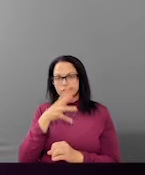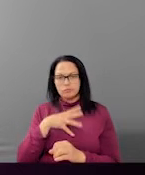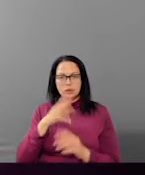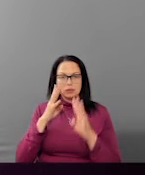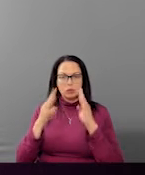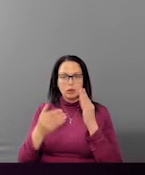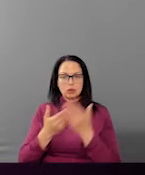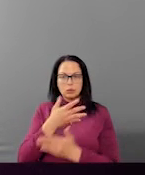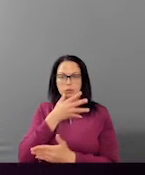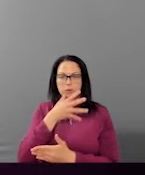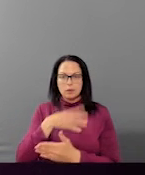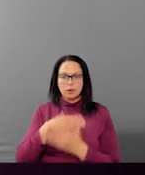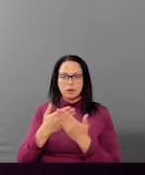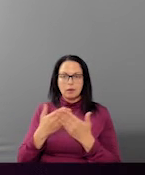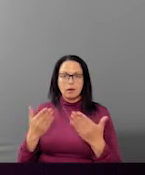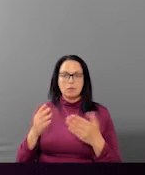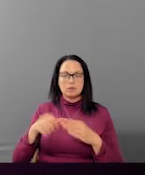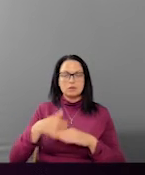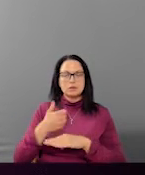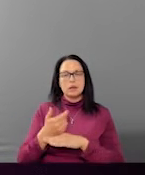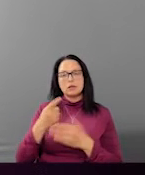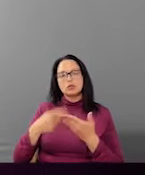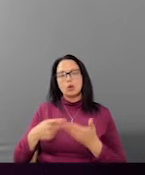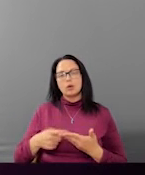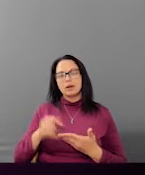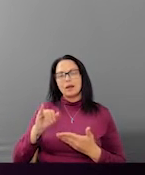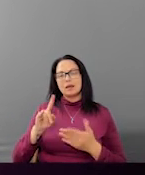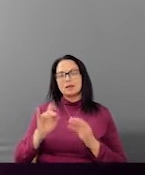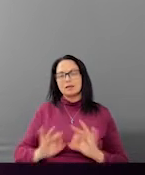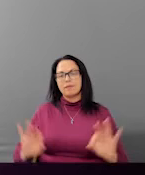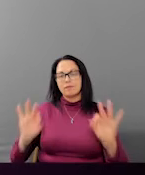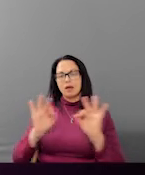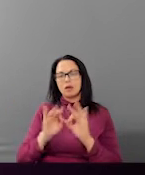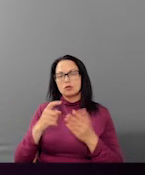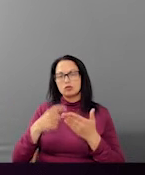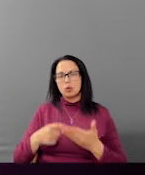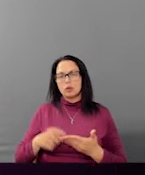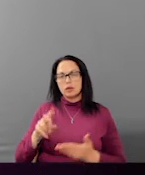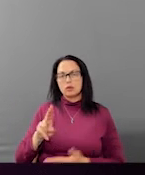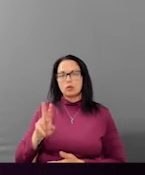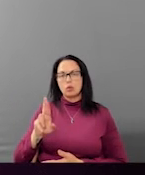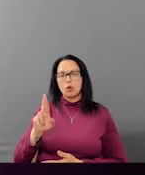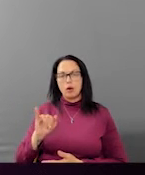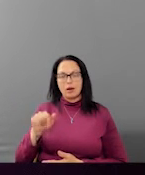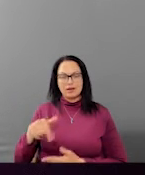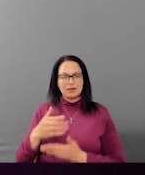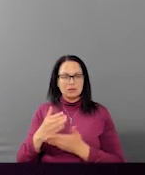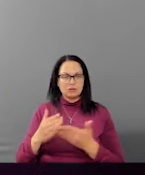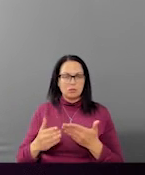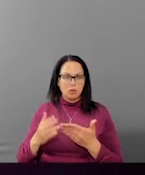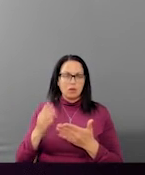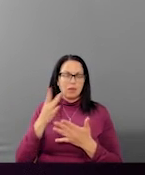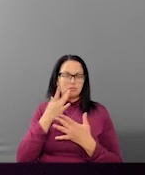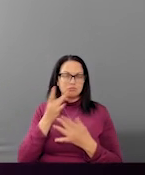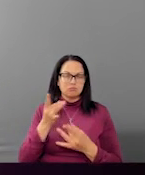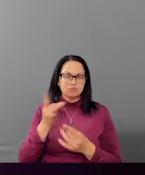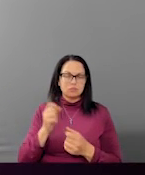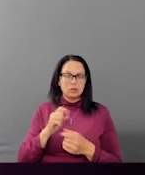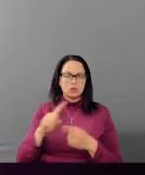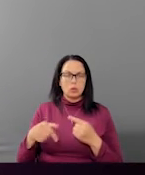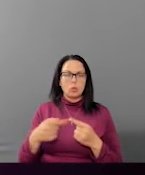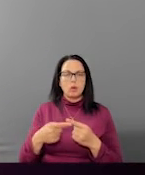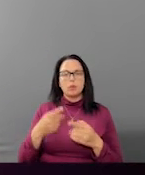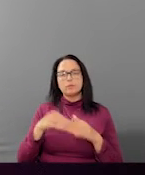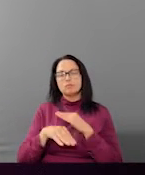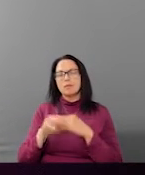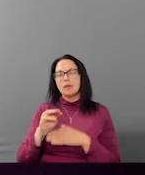lady object. Let's set the token ID value. Let's set the token URI. And then here's the part that it kind of gets interesting. So when we get to metadata, we're